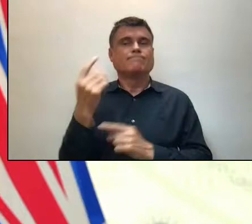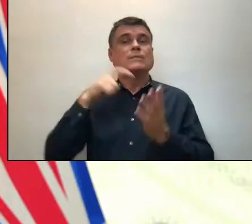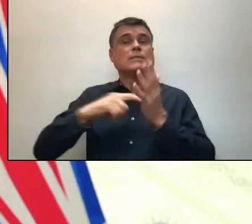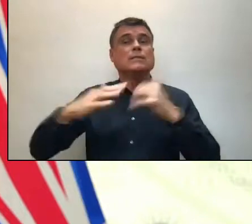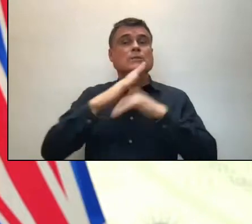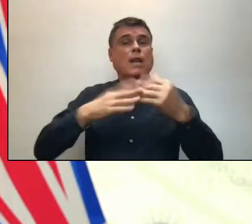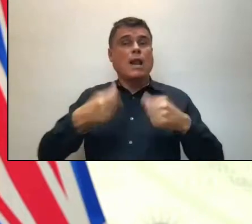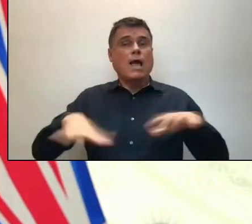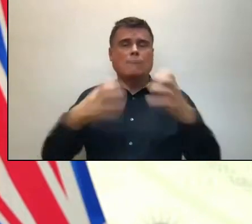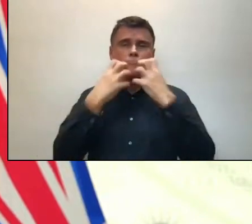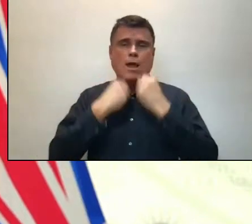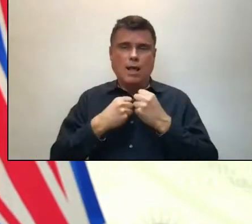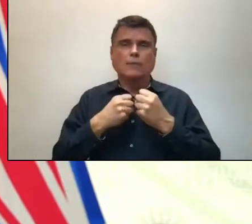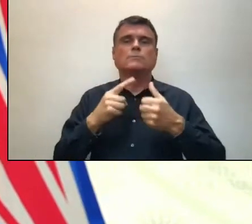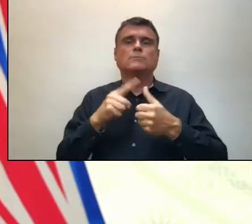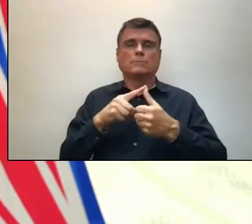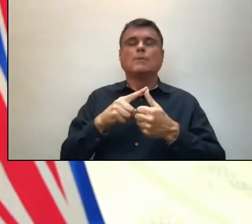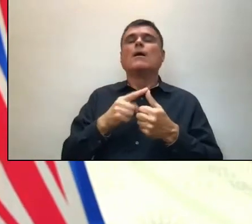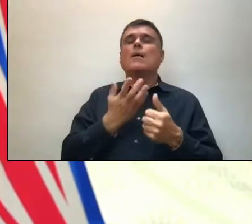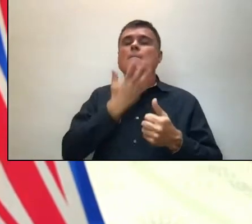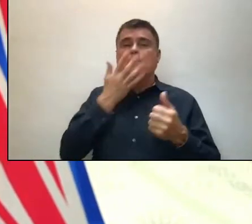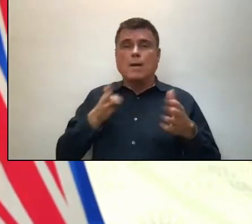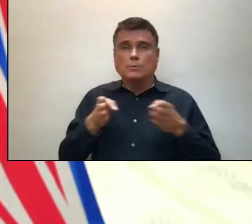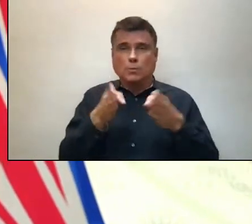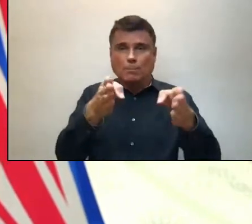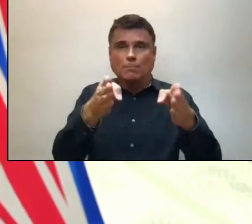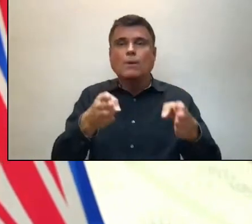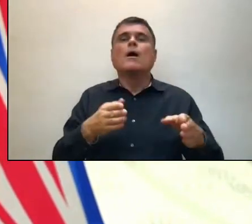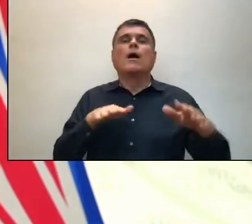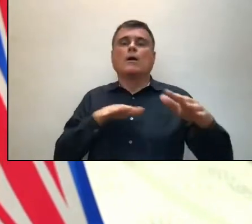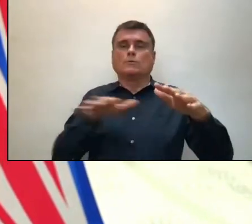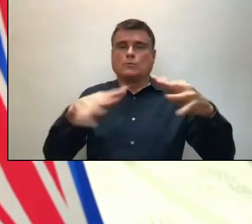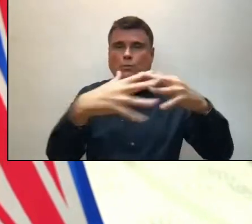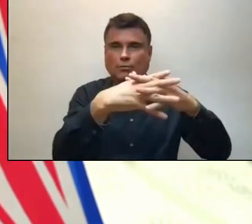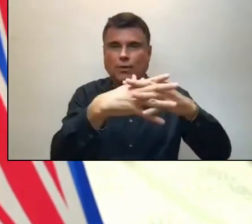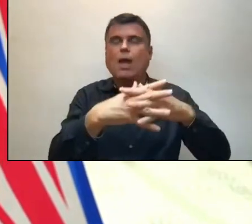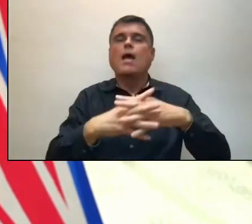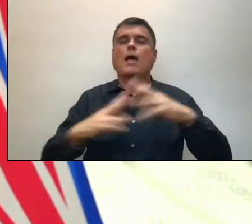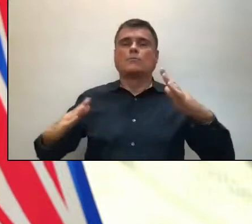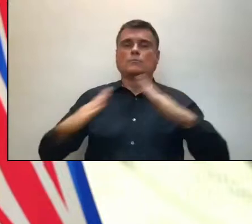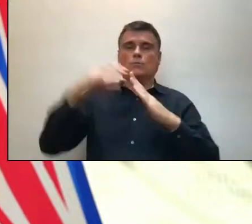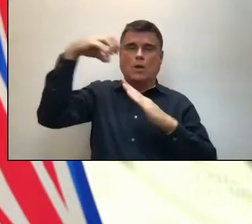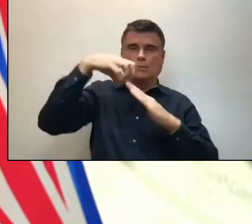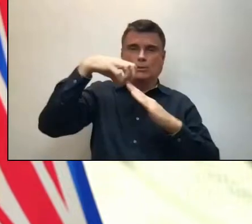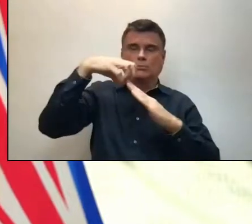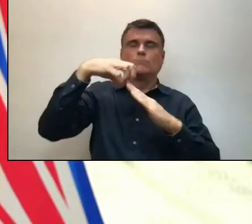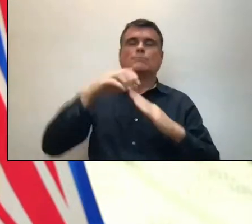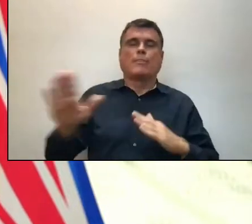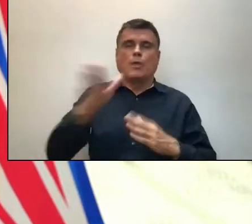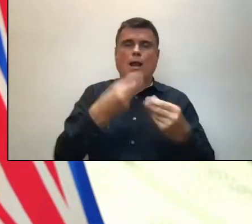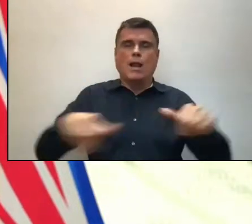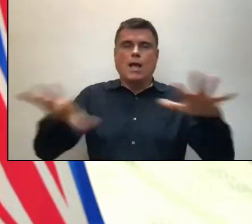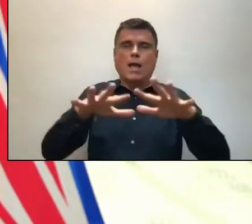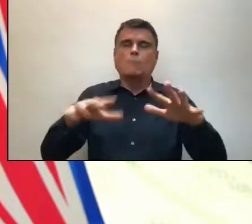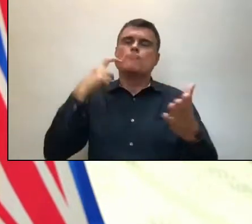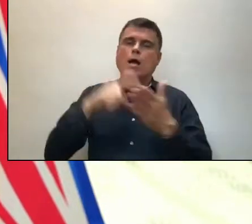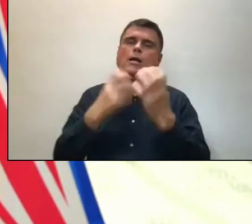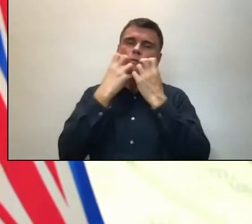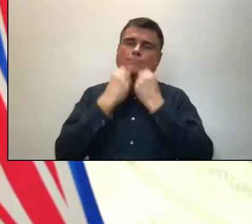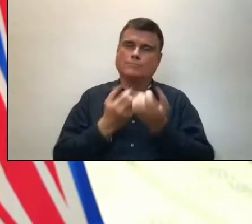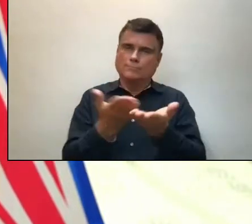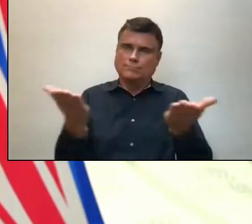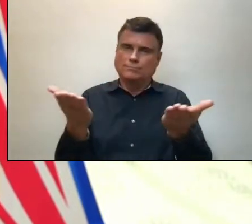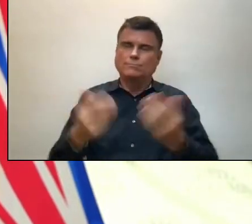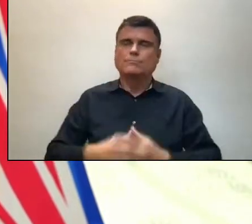honoured to be here on their lands today. I would note, for those of you looking forward to future weeks, future